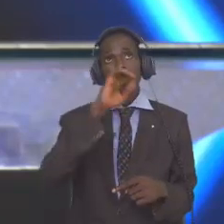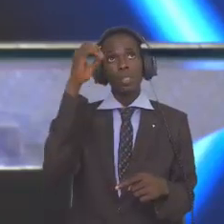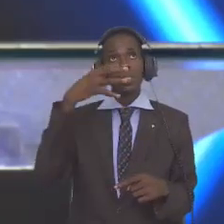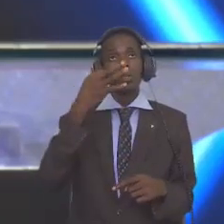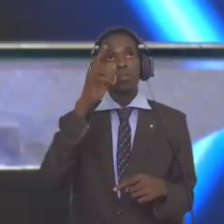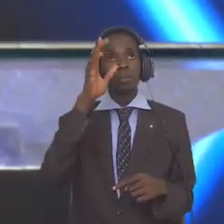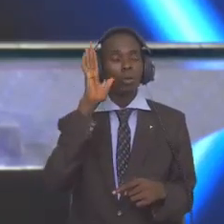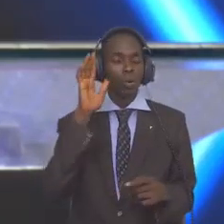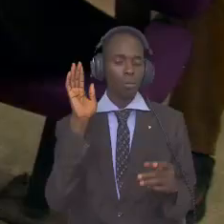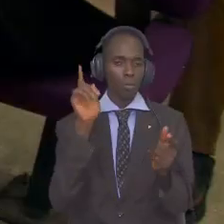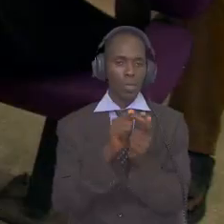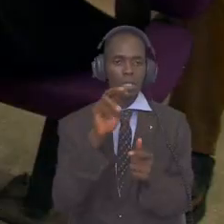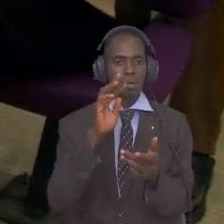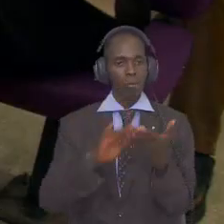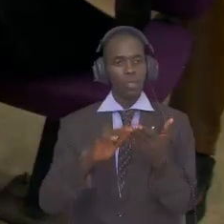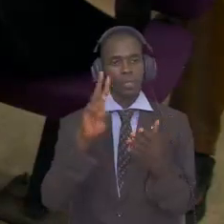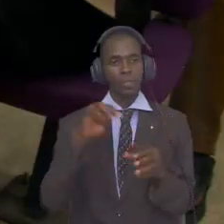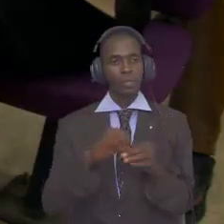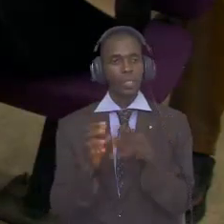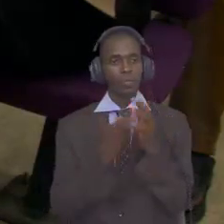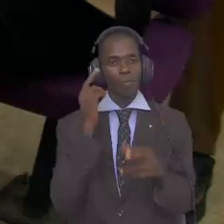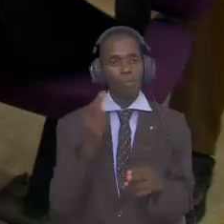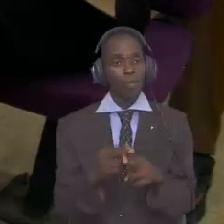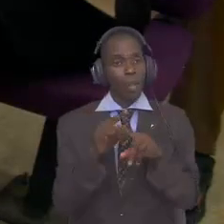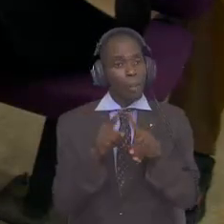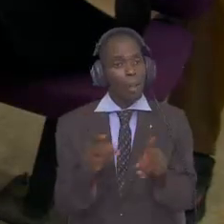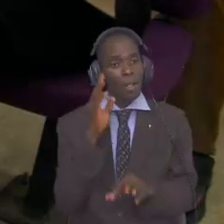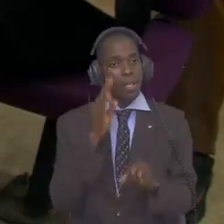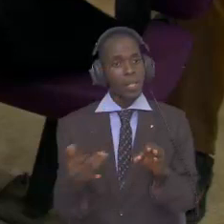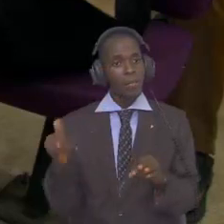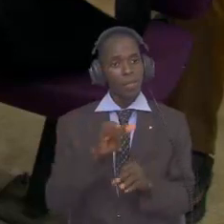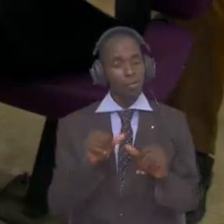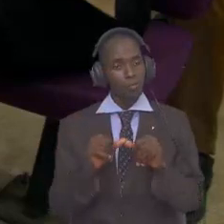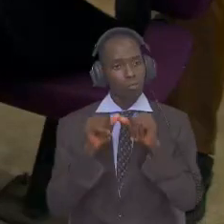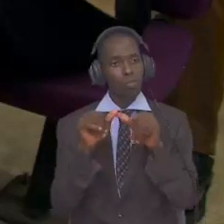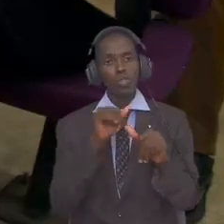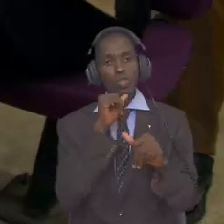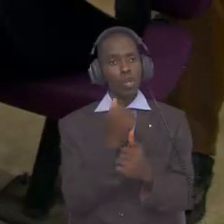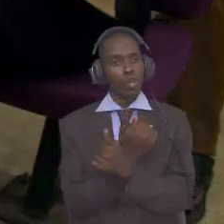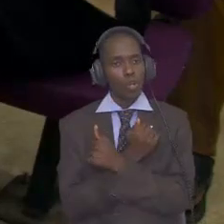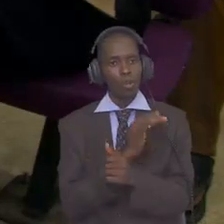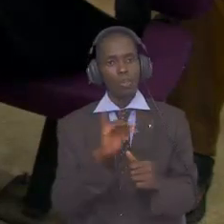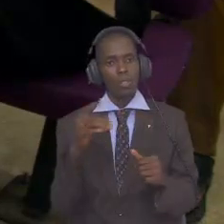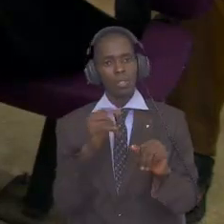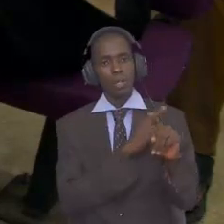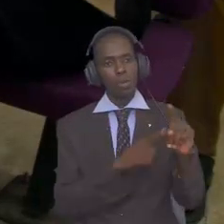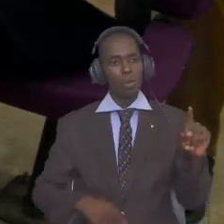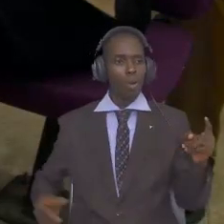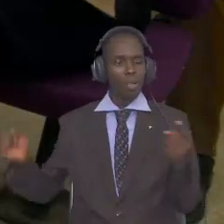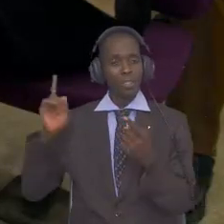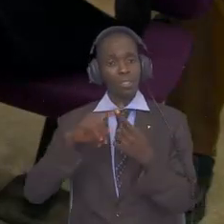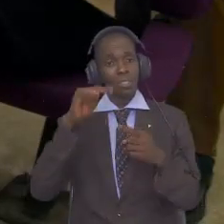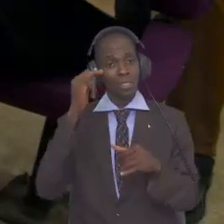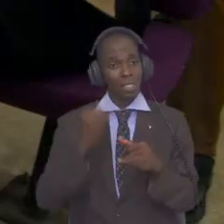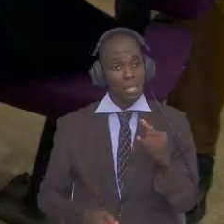forgive them in Jesus' name. But if they continue not loving the Lord until the very end,